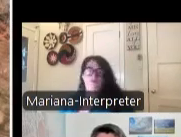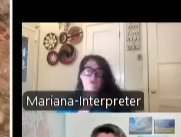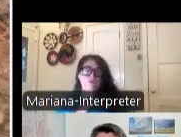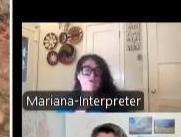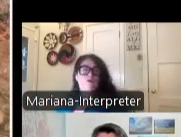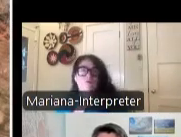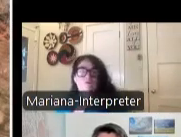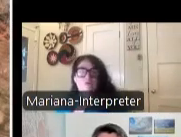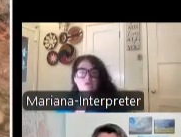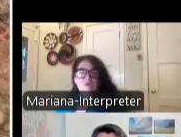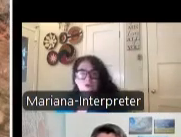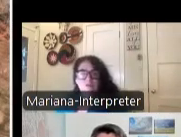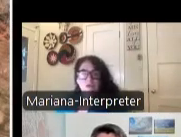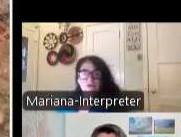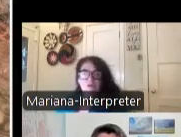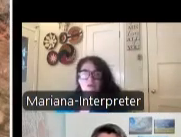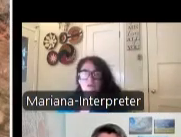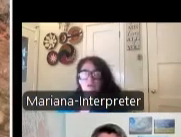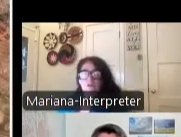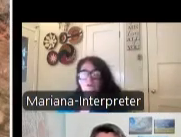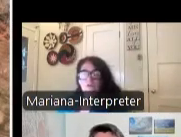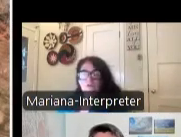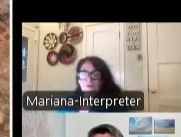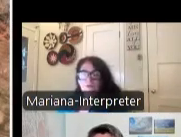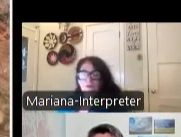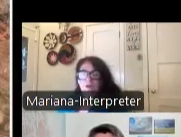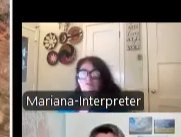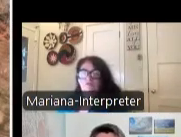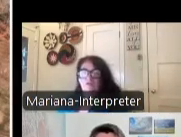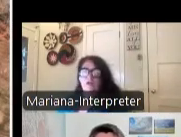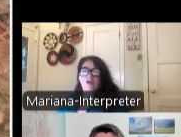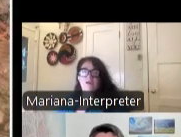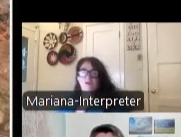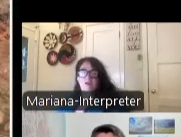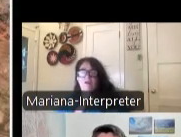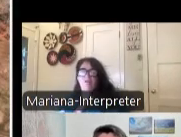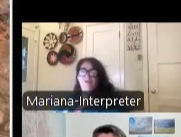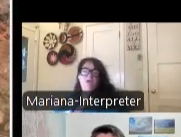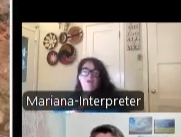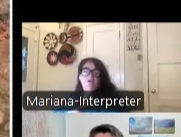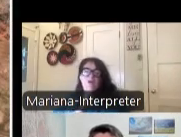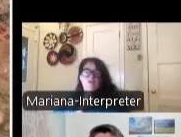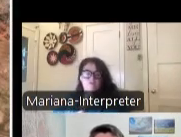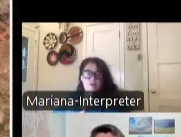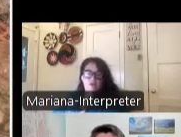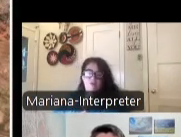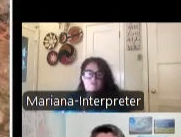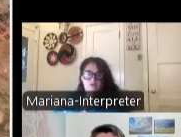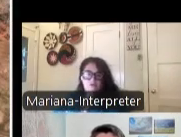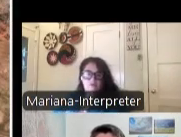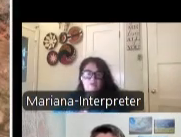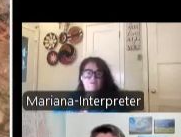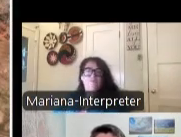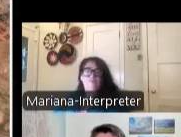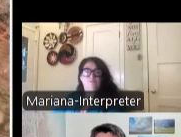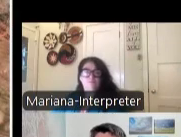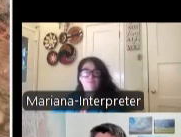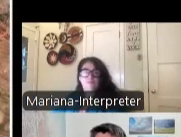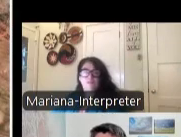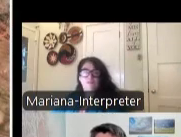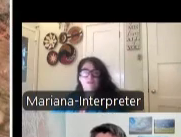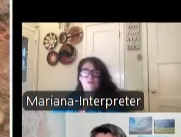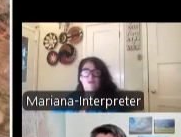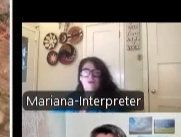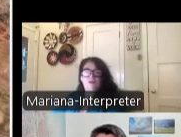talking about California on the whole, including some differences between what a lot of folks